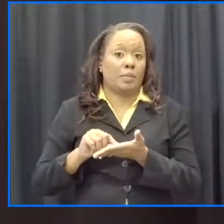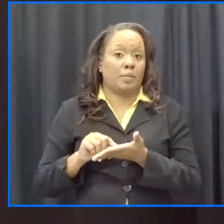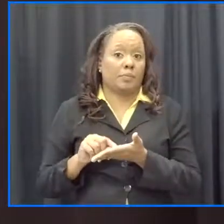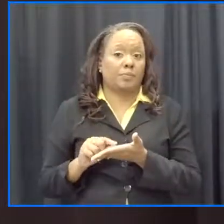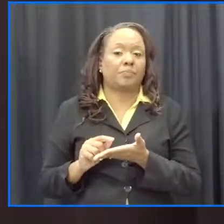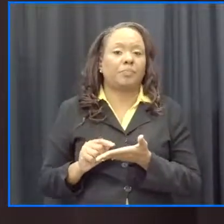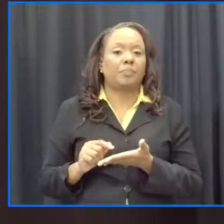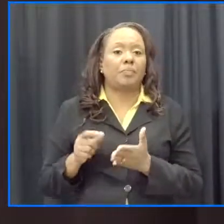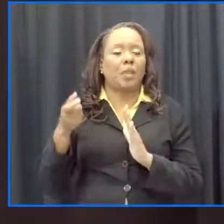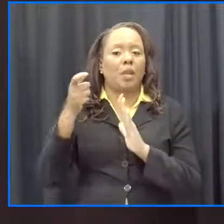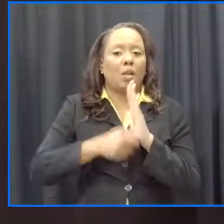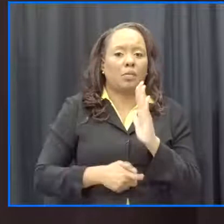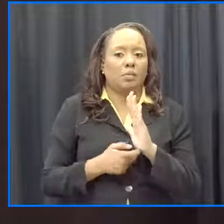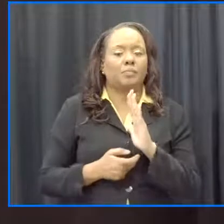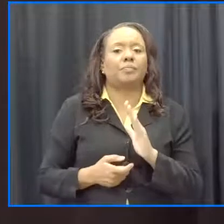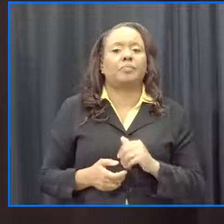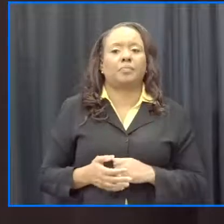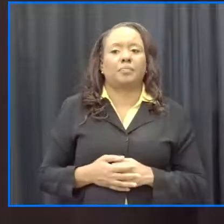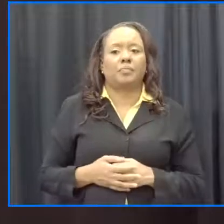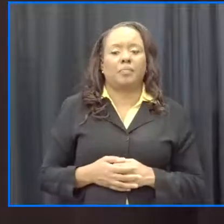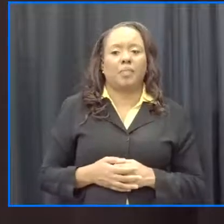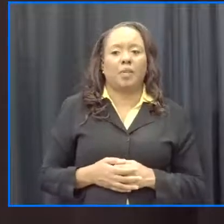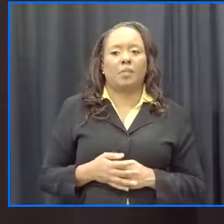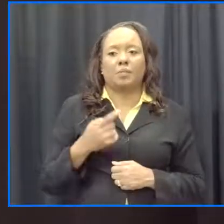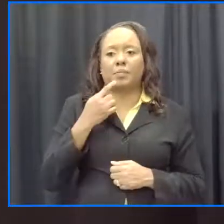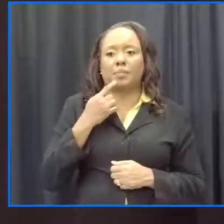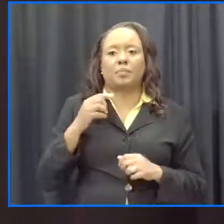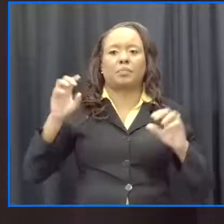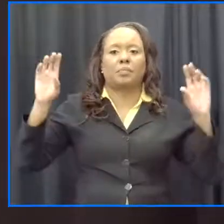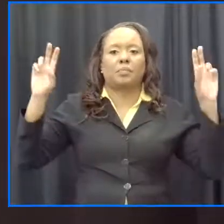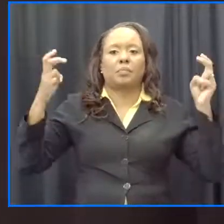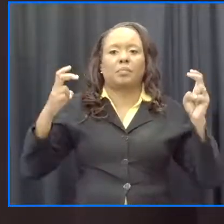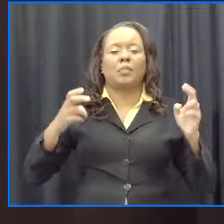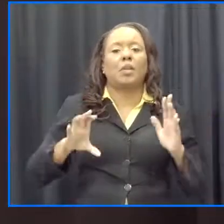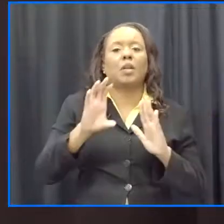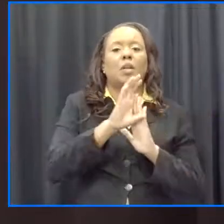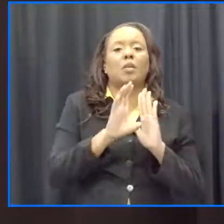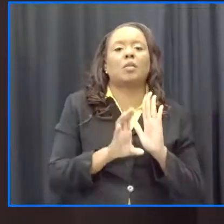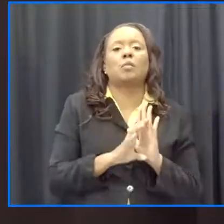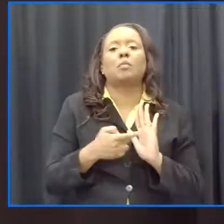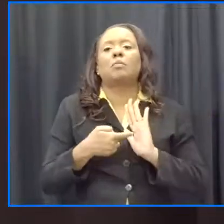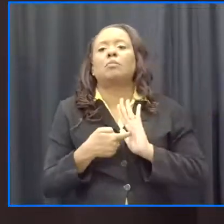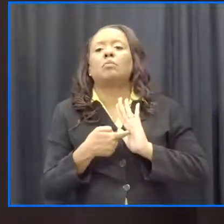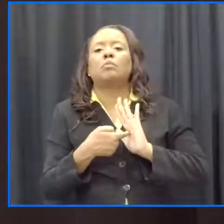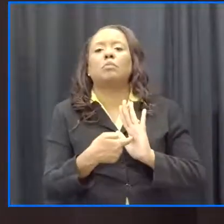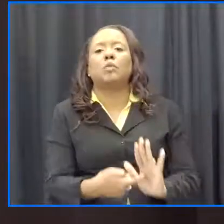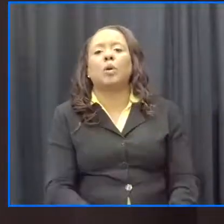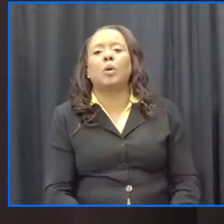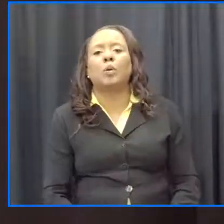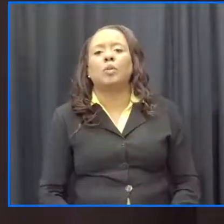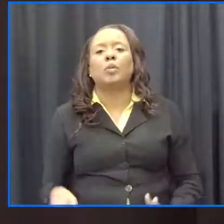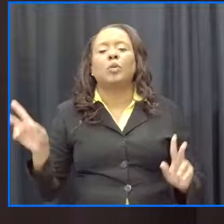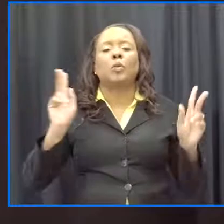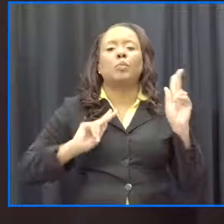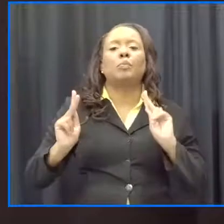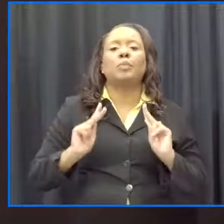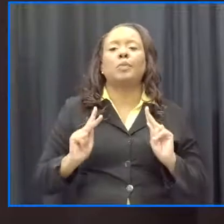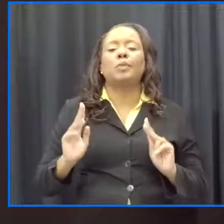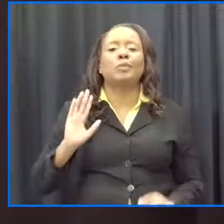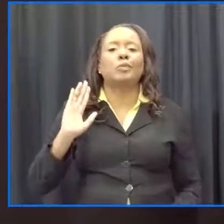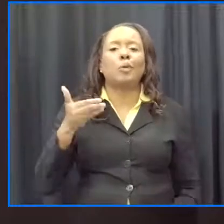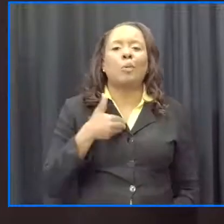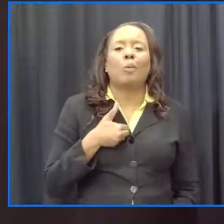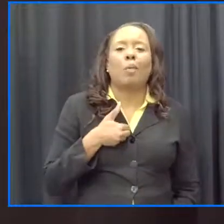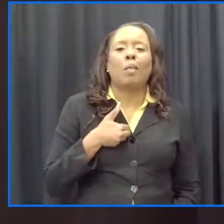quote, "A constitution is a window into the soul of the citizenry,